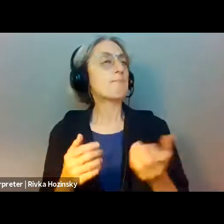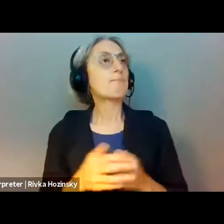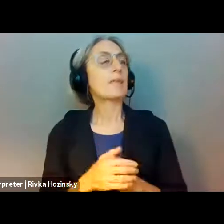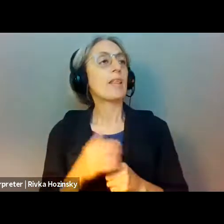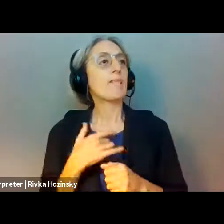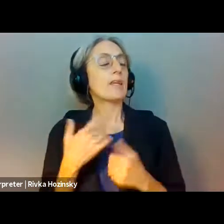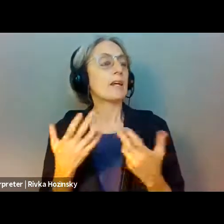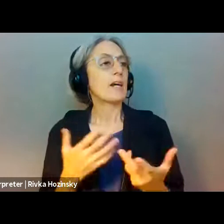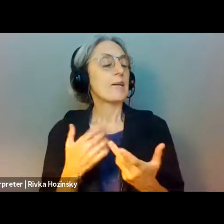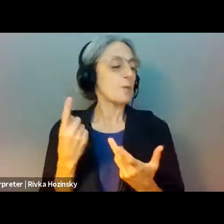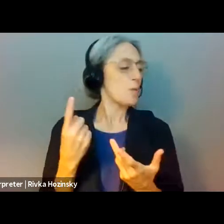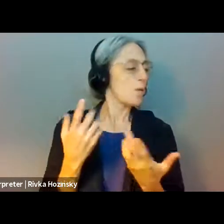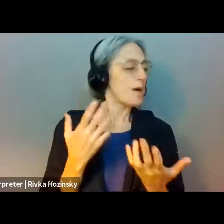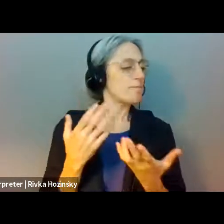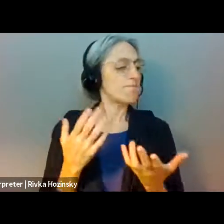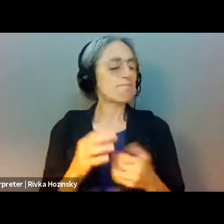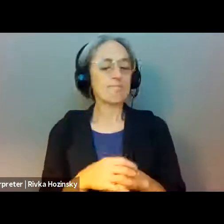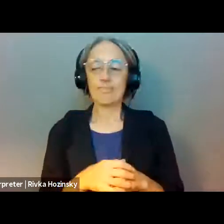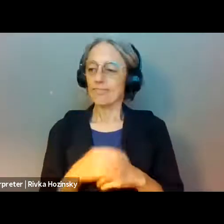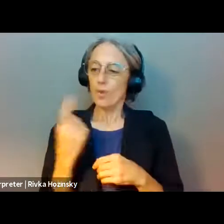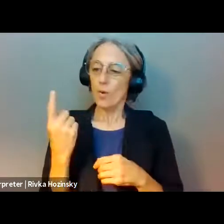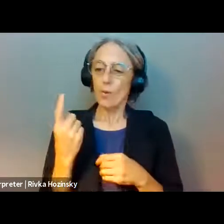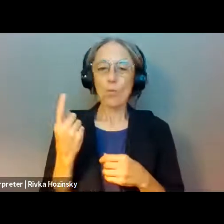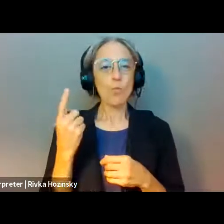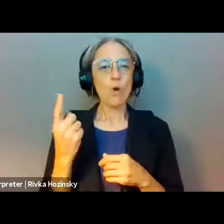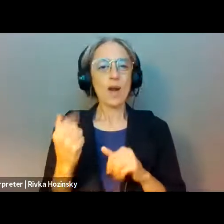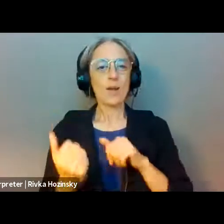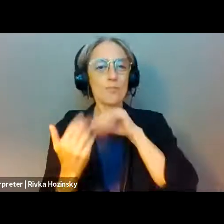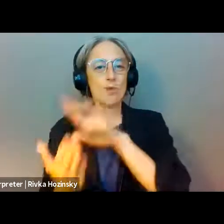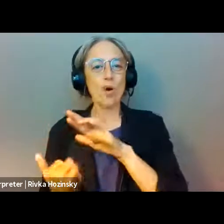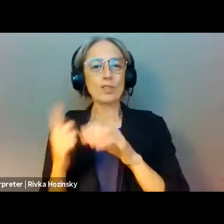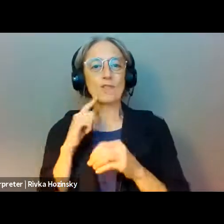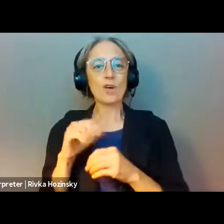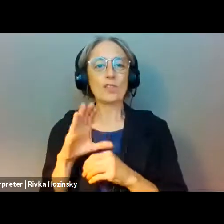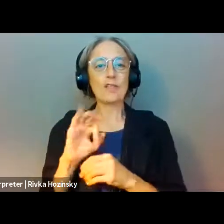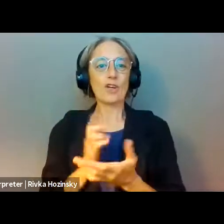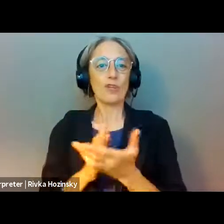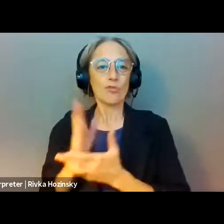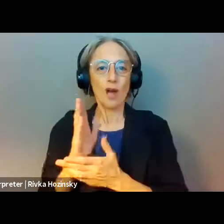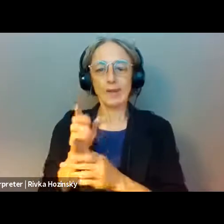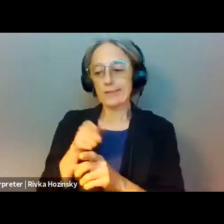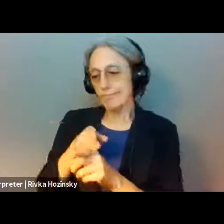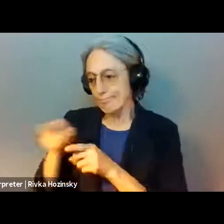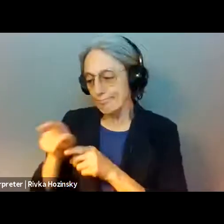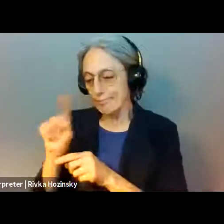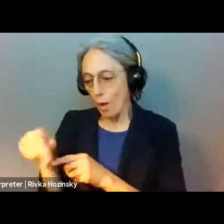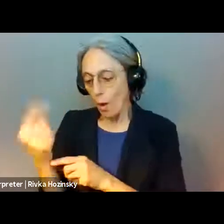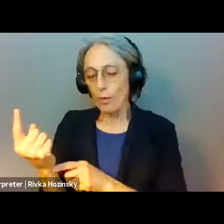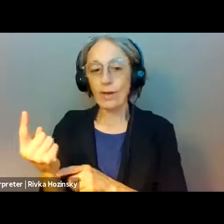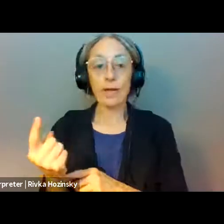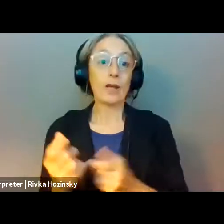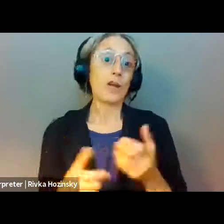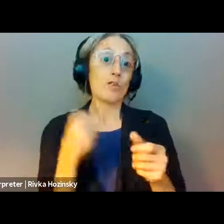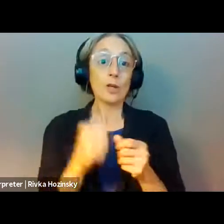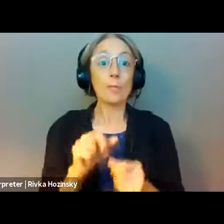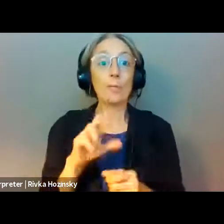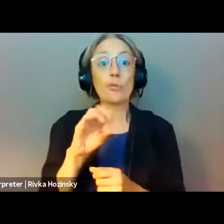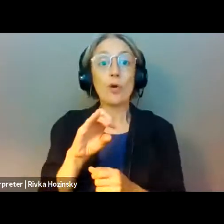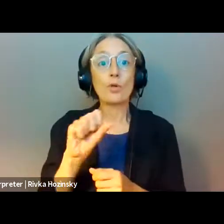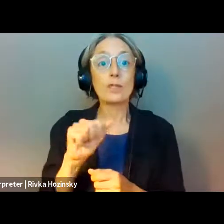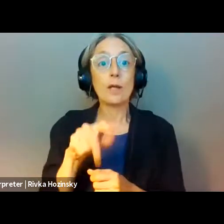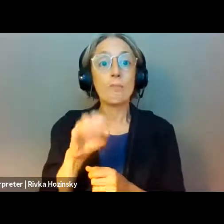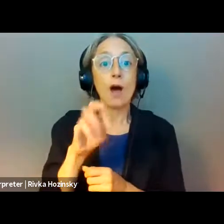one-dimensional, a shallow narrative of the movement. Some would have you think that Rosa sat and John crossed a bridge